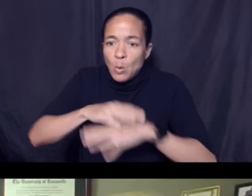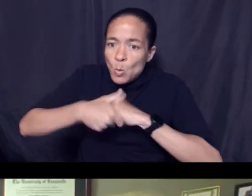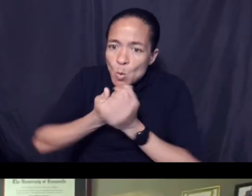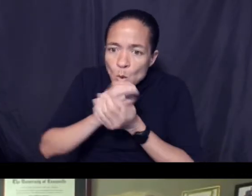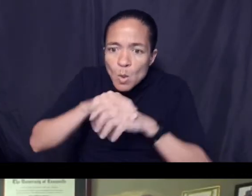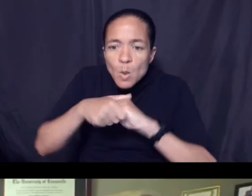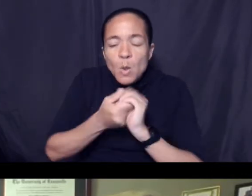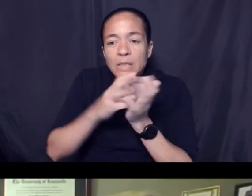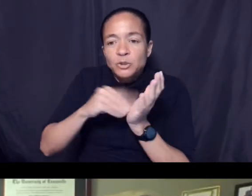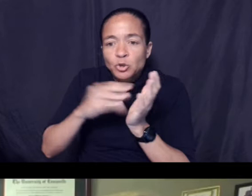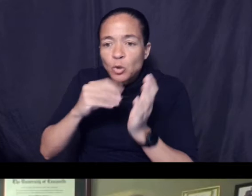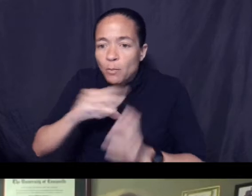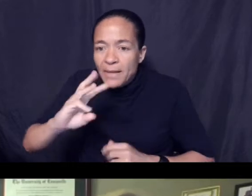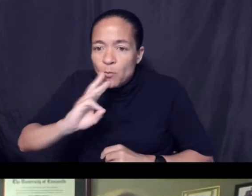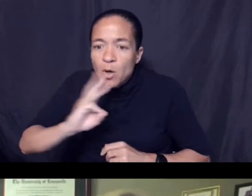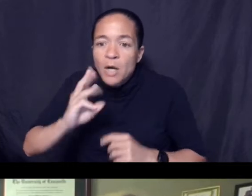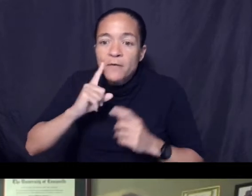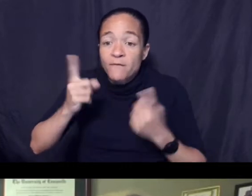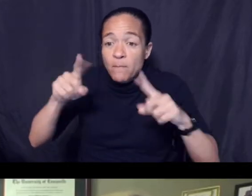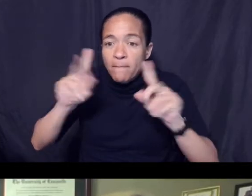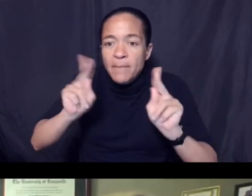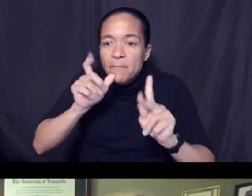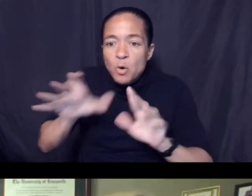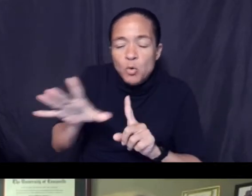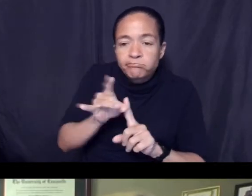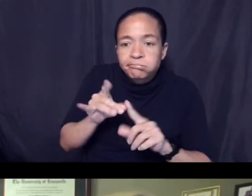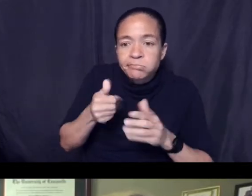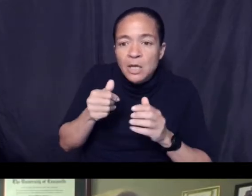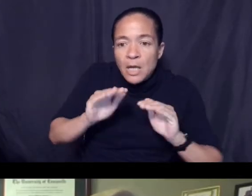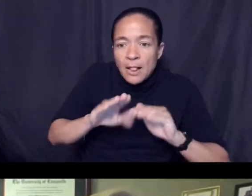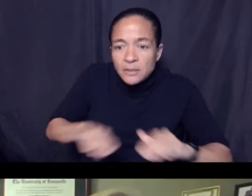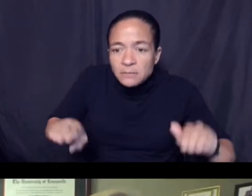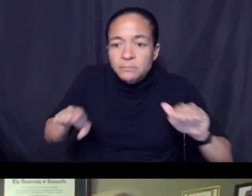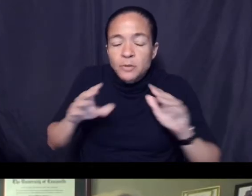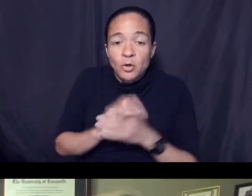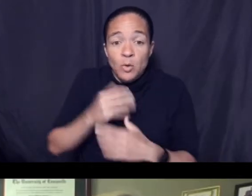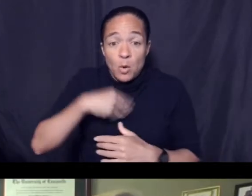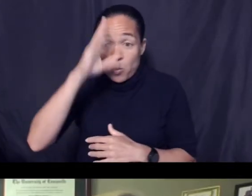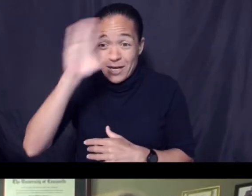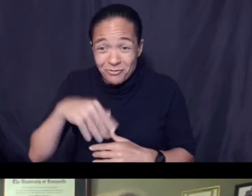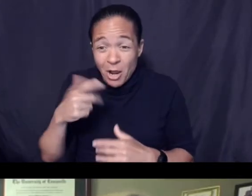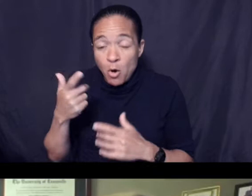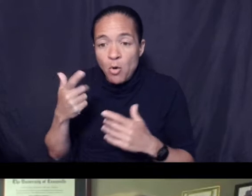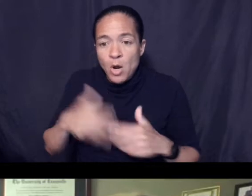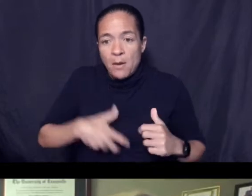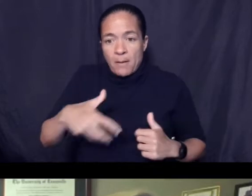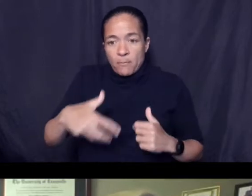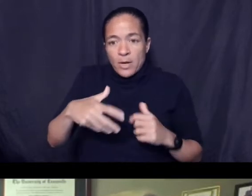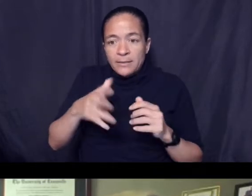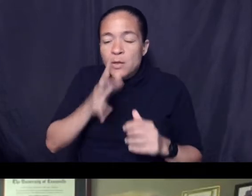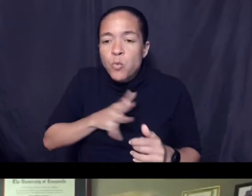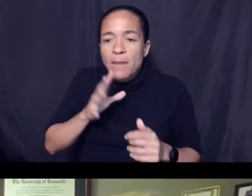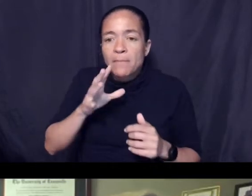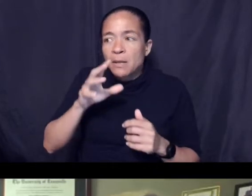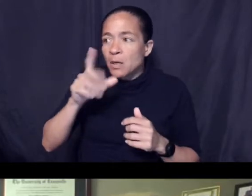water for those who come into contact with young children. We know that pregnant women who have young children in the home, work with